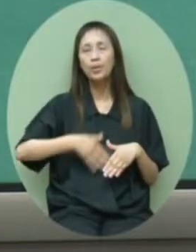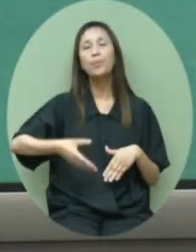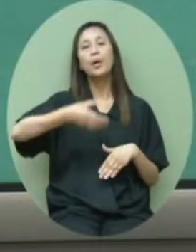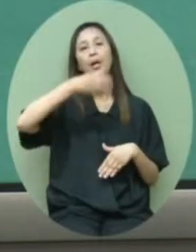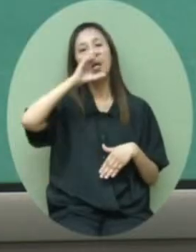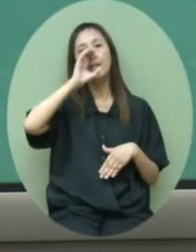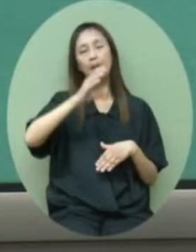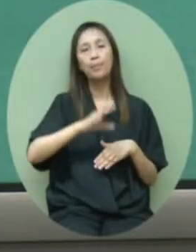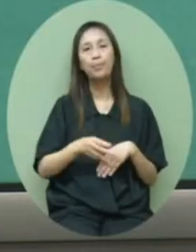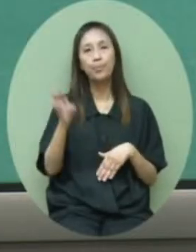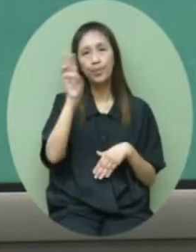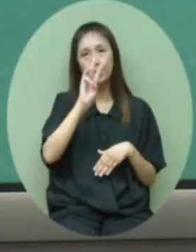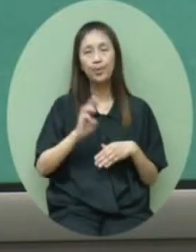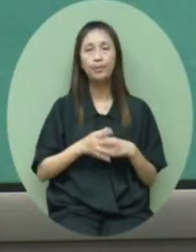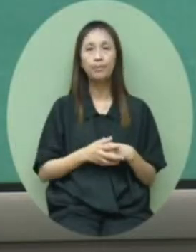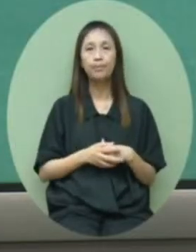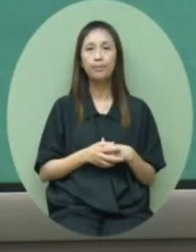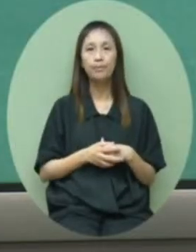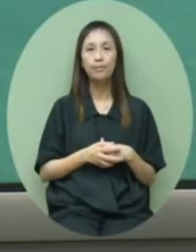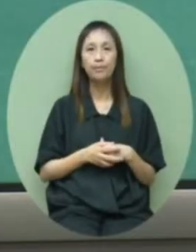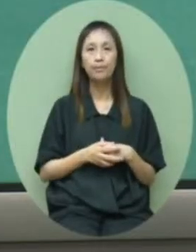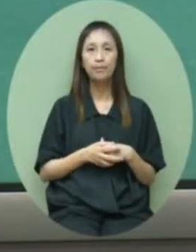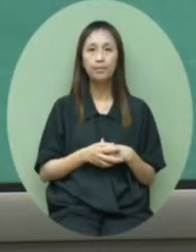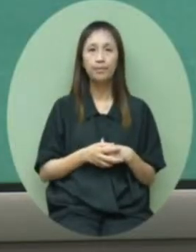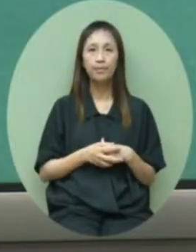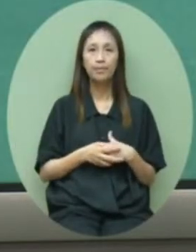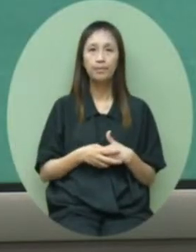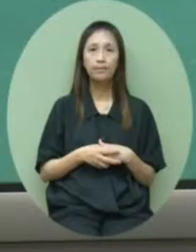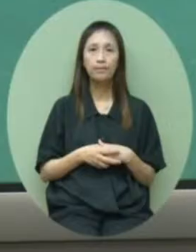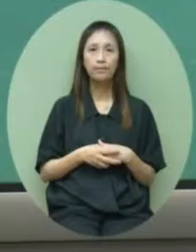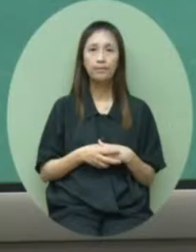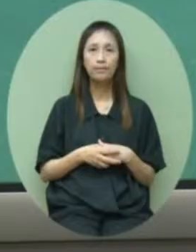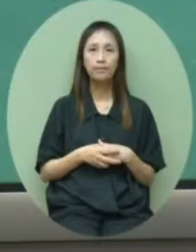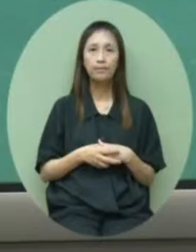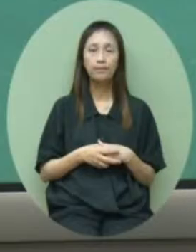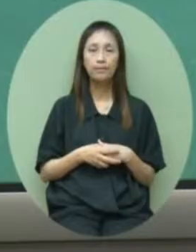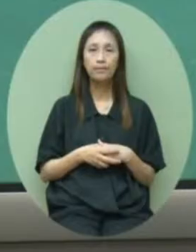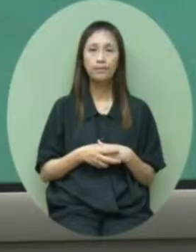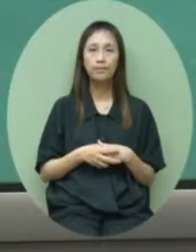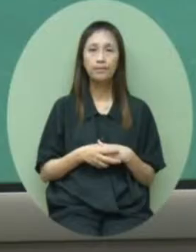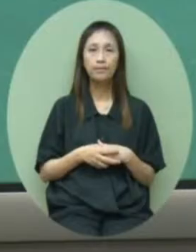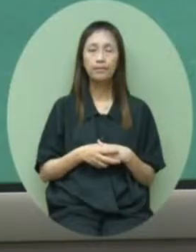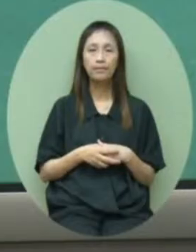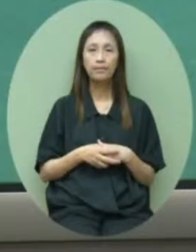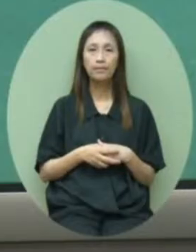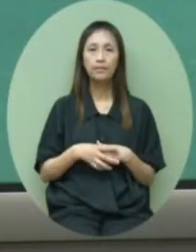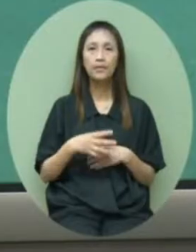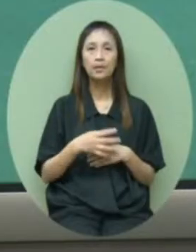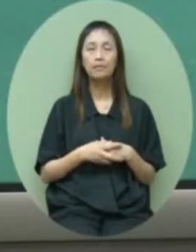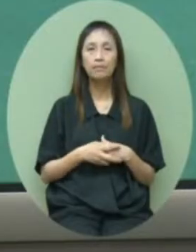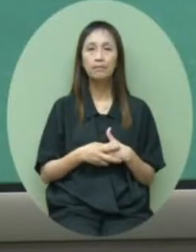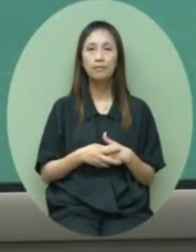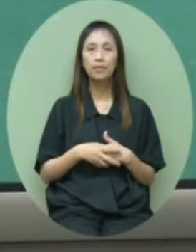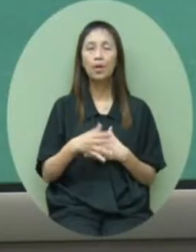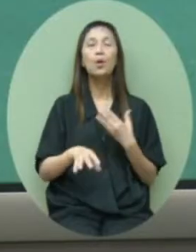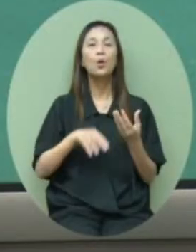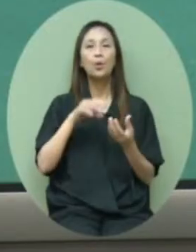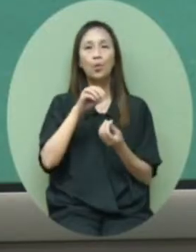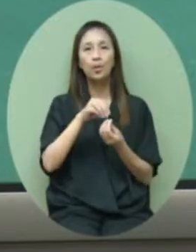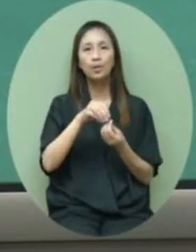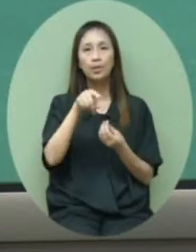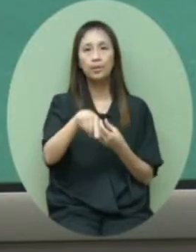Colleagues, of course, focuses on the technical side of ensuring water is